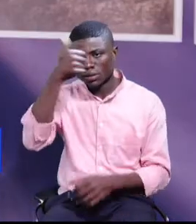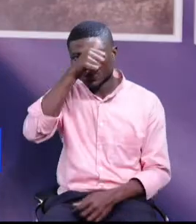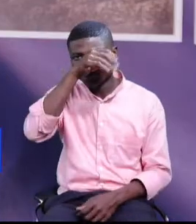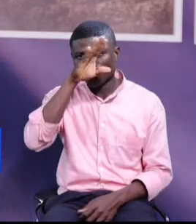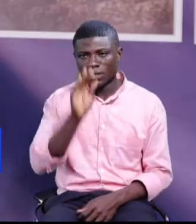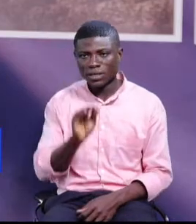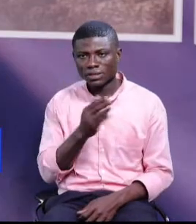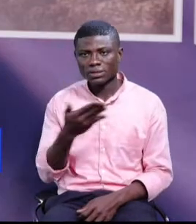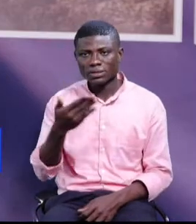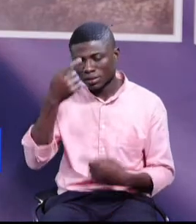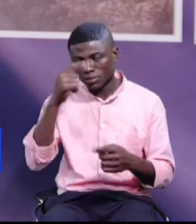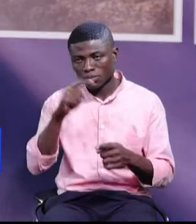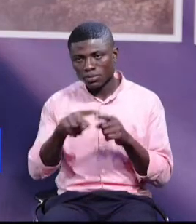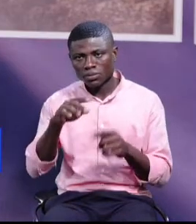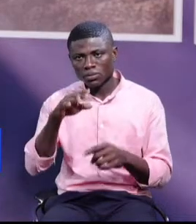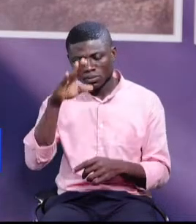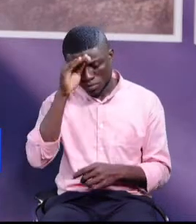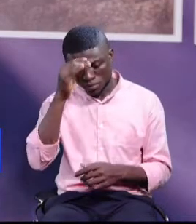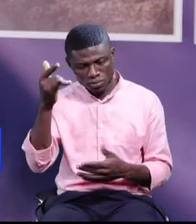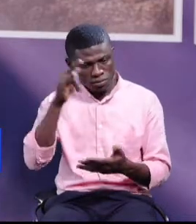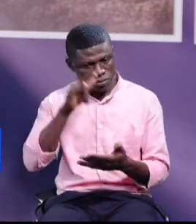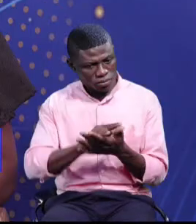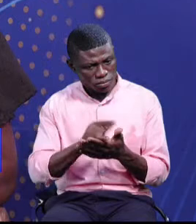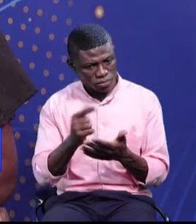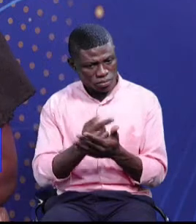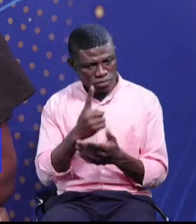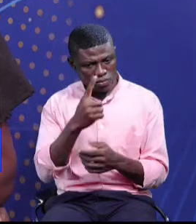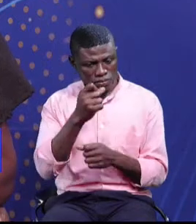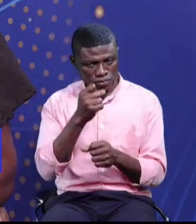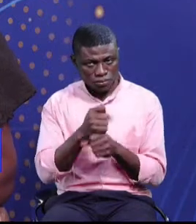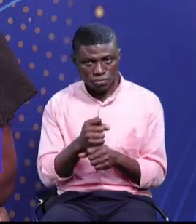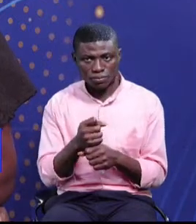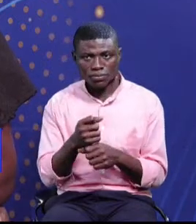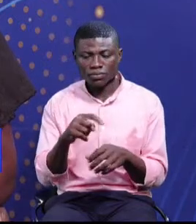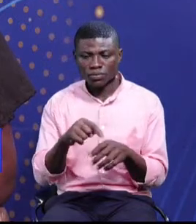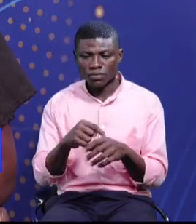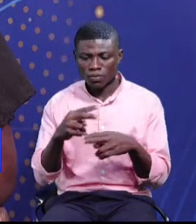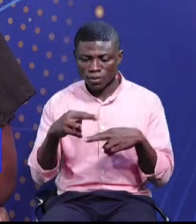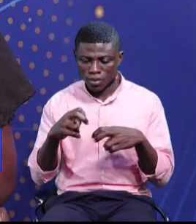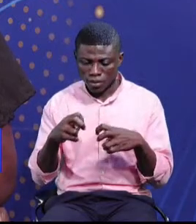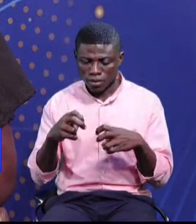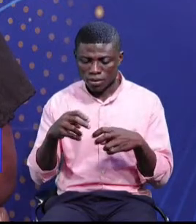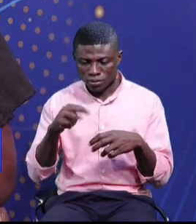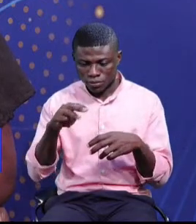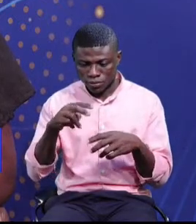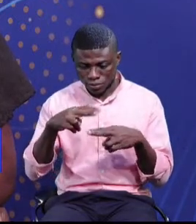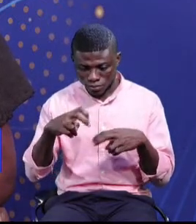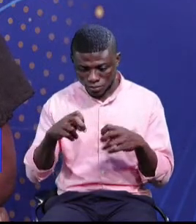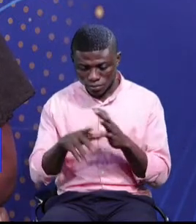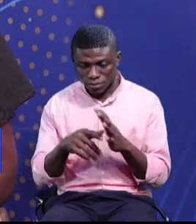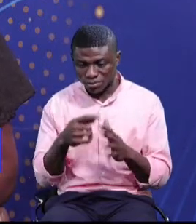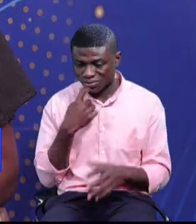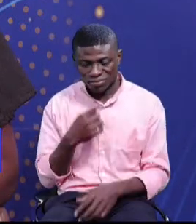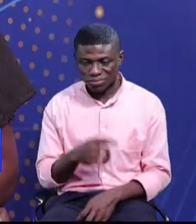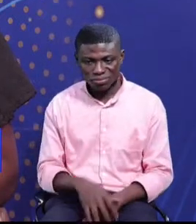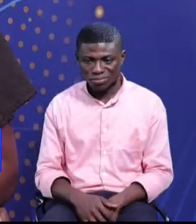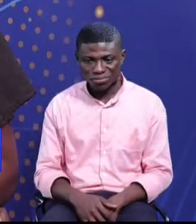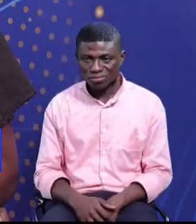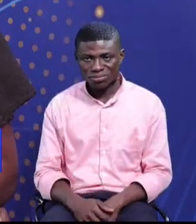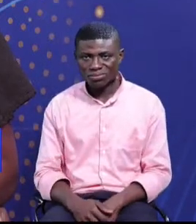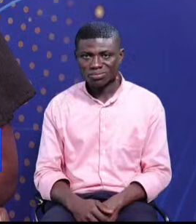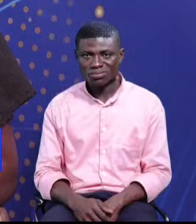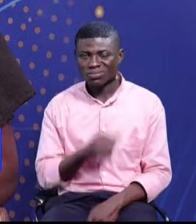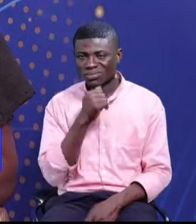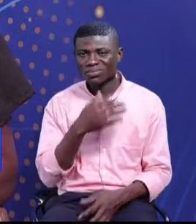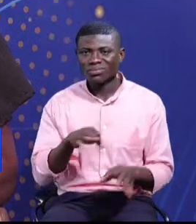that. So the gentleman was in Ghana for like a year. We did some market research and stuff. And then afterwards, he was just like, doesn't make